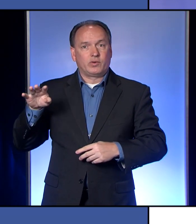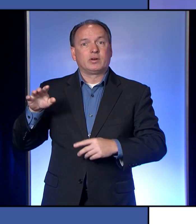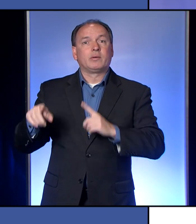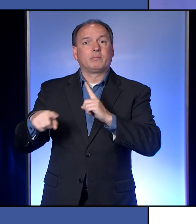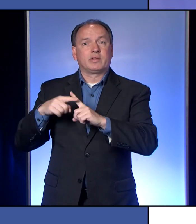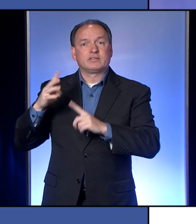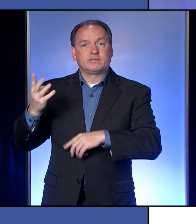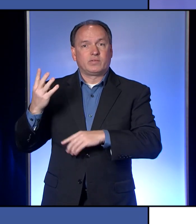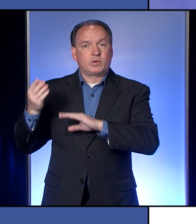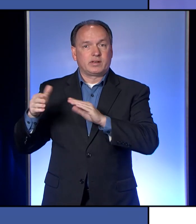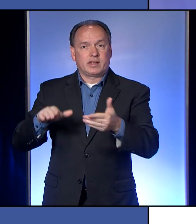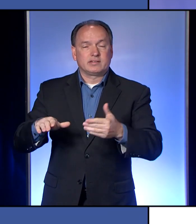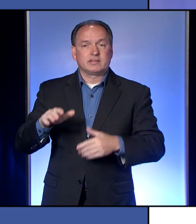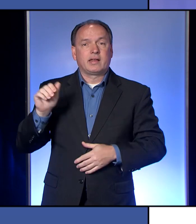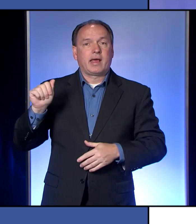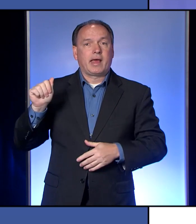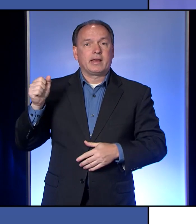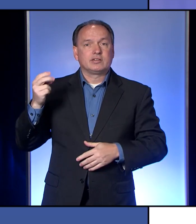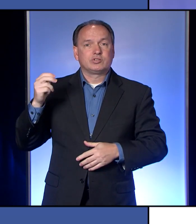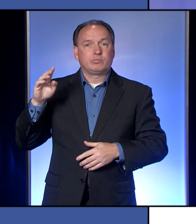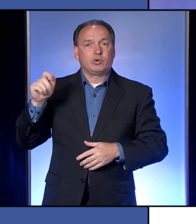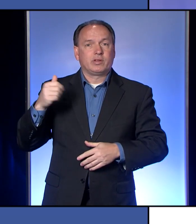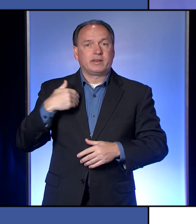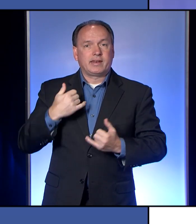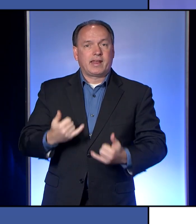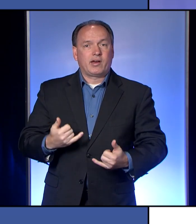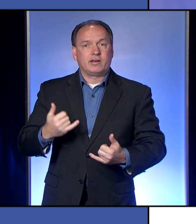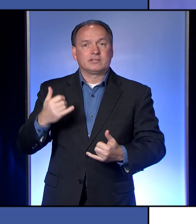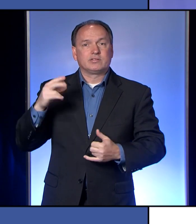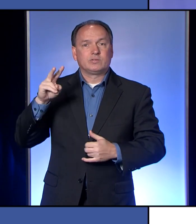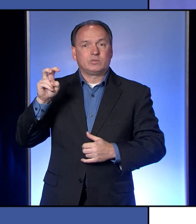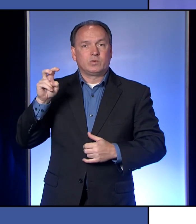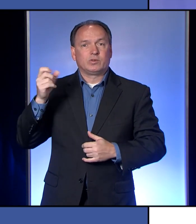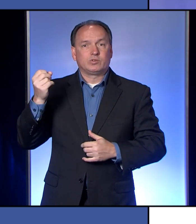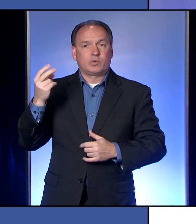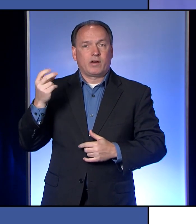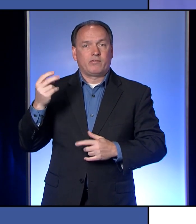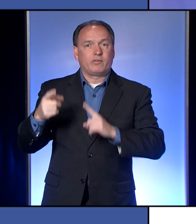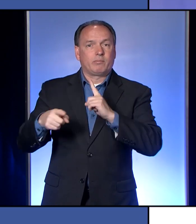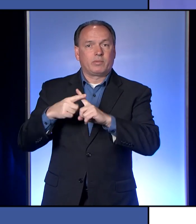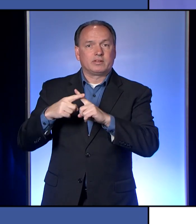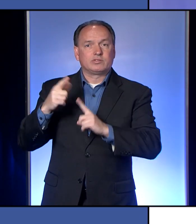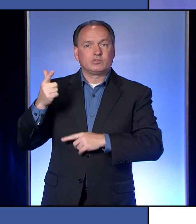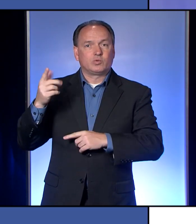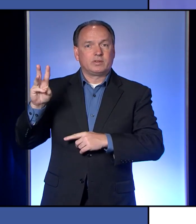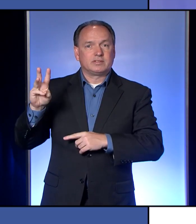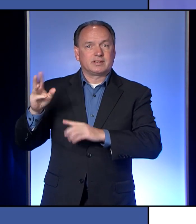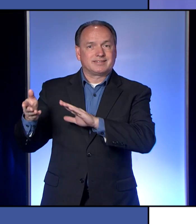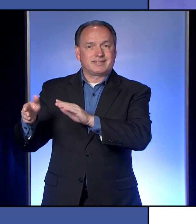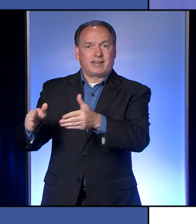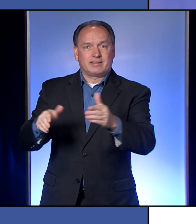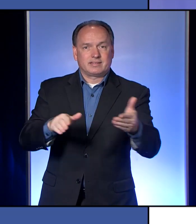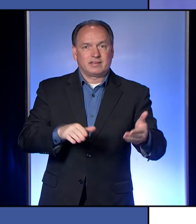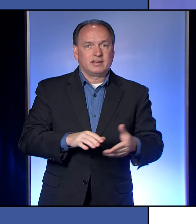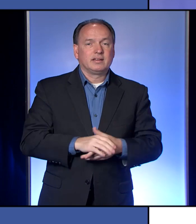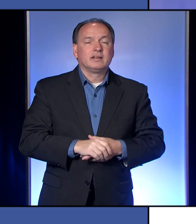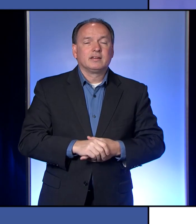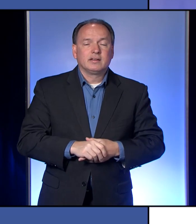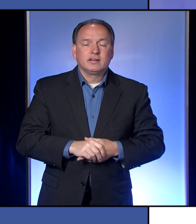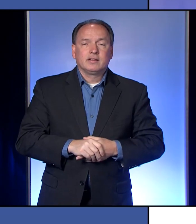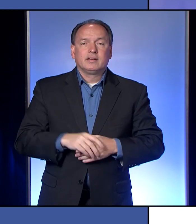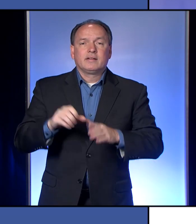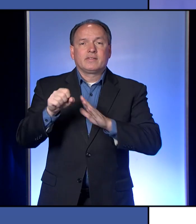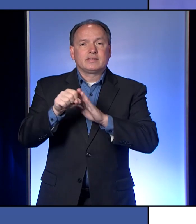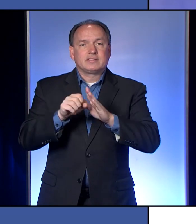4 deaths. And Ashtabula County now has 212 cases with 26 deaths. The state